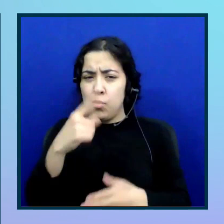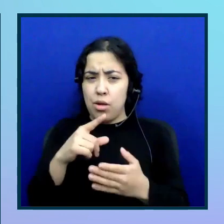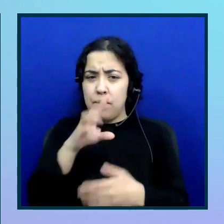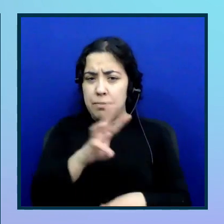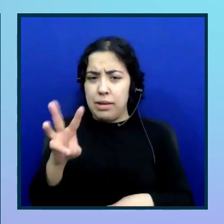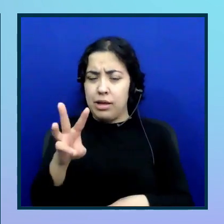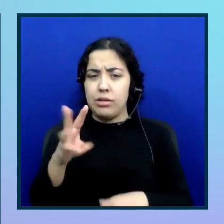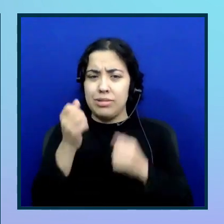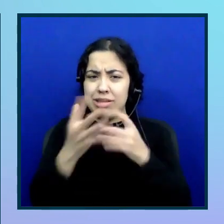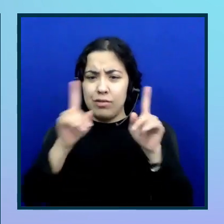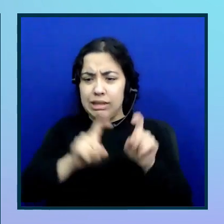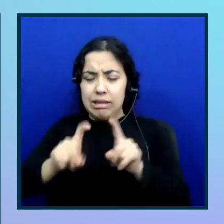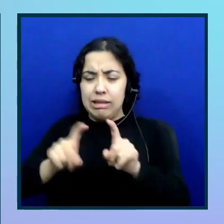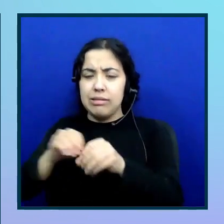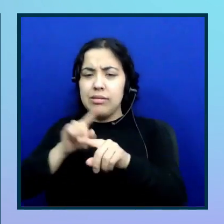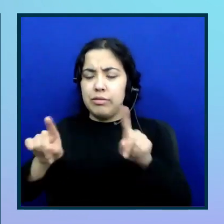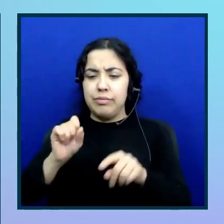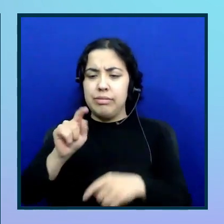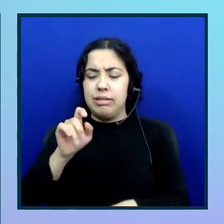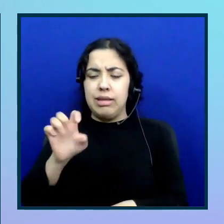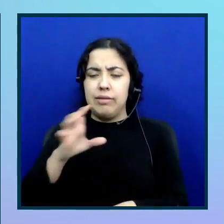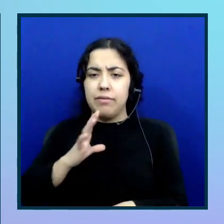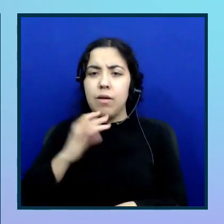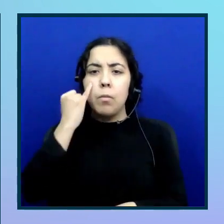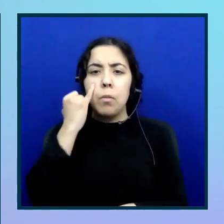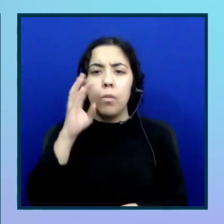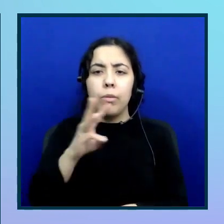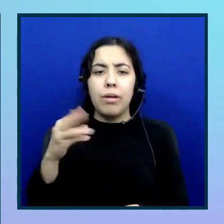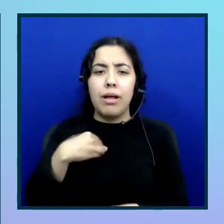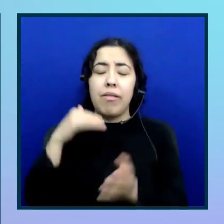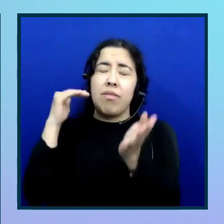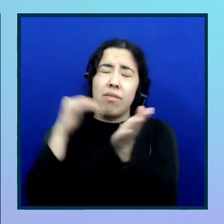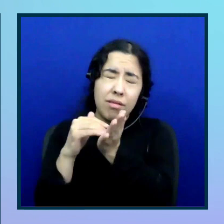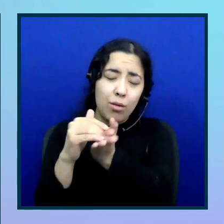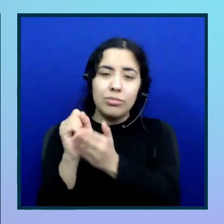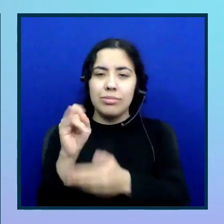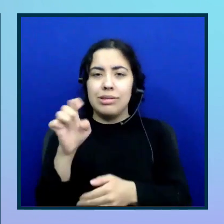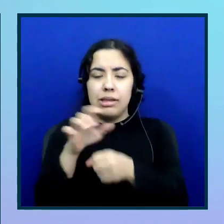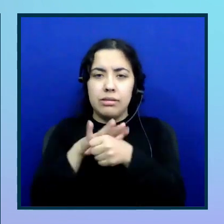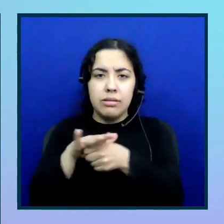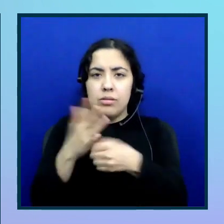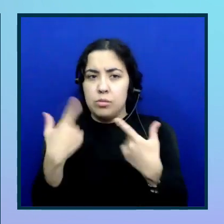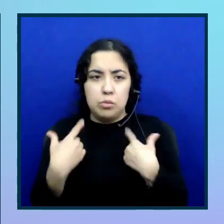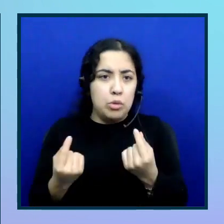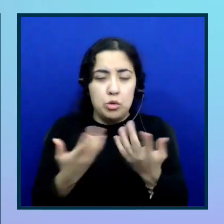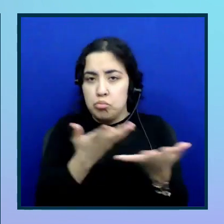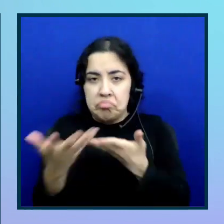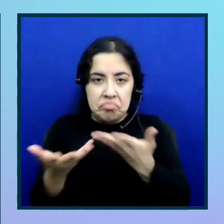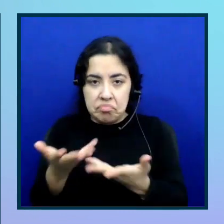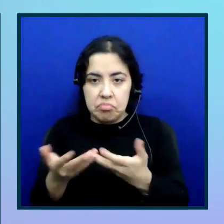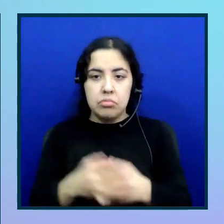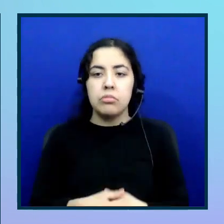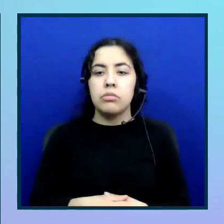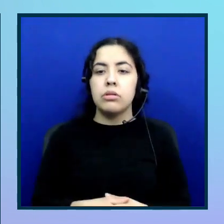several tests in different states. What do I do with a website that has thousands of sites? How do I best go about such dimensions?